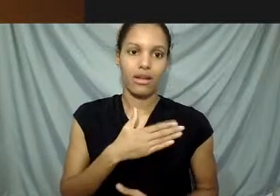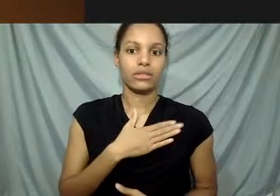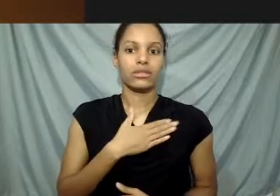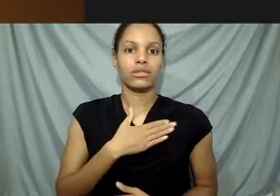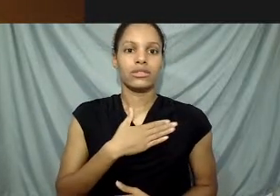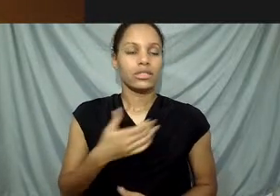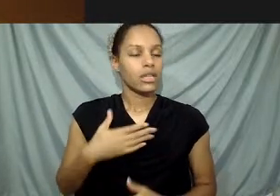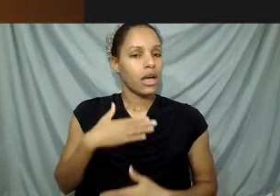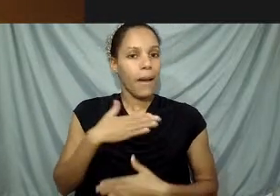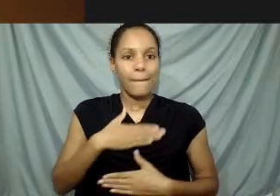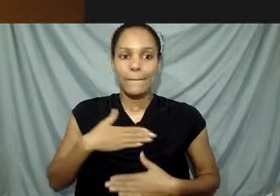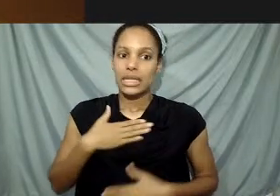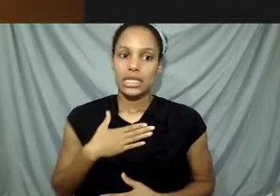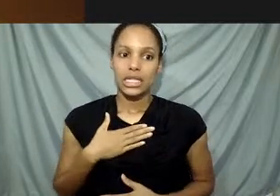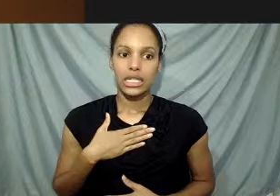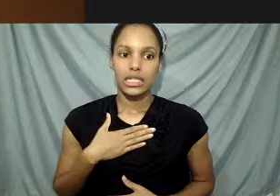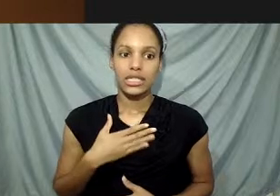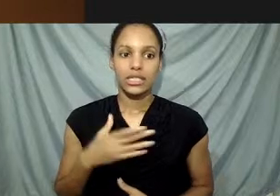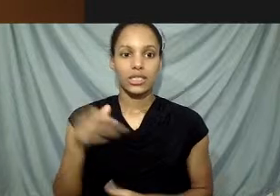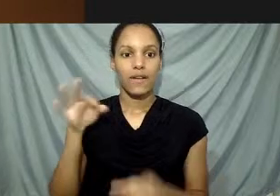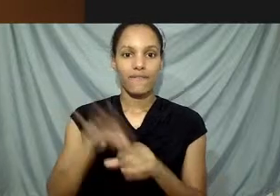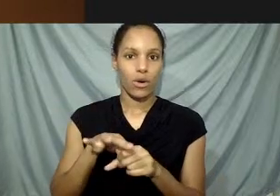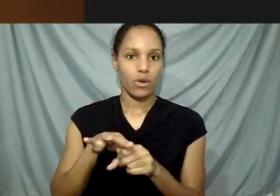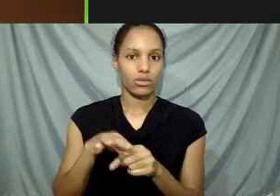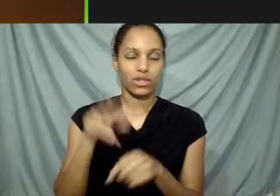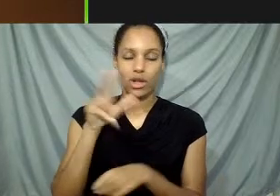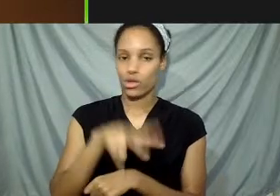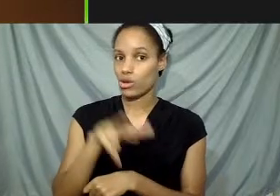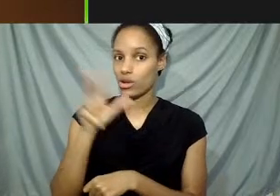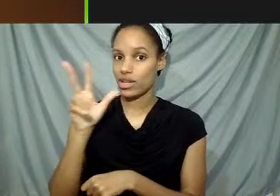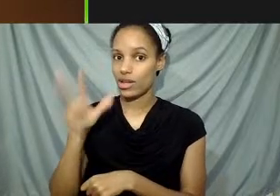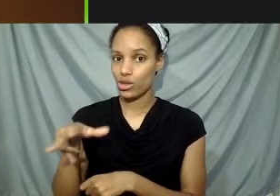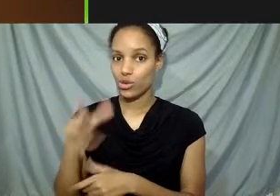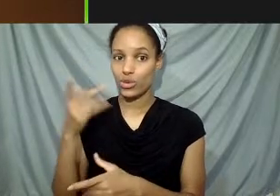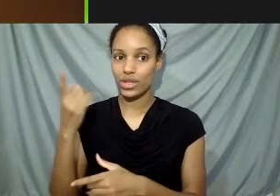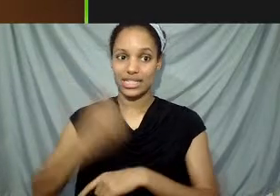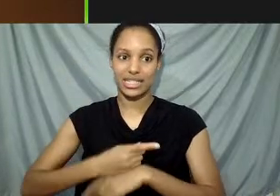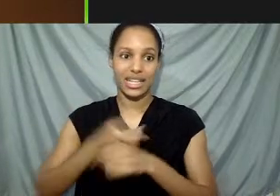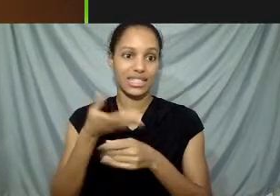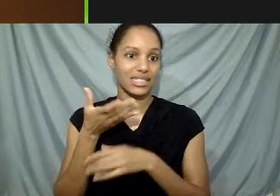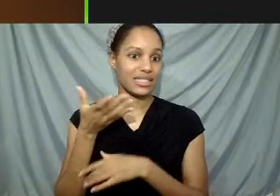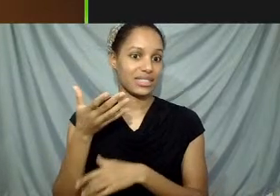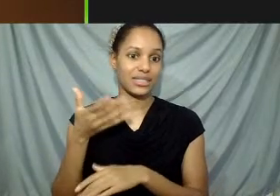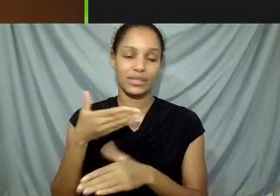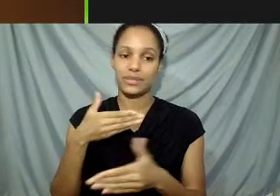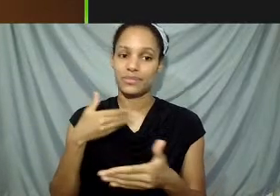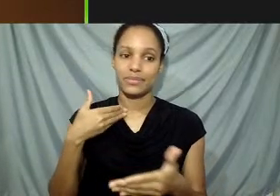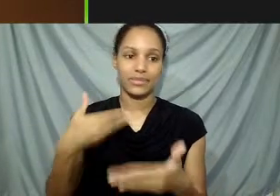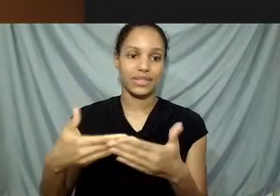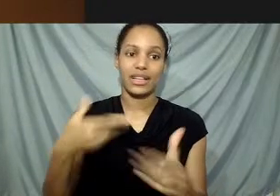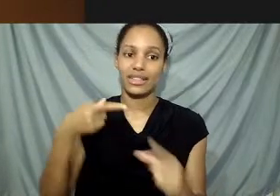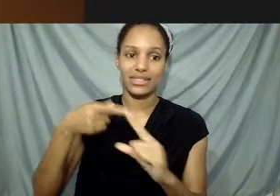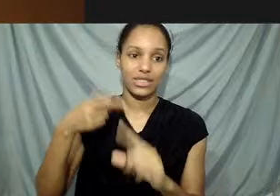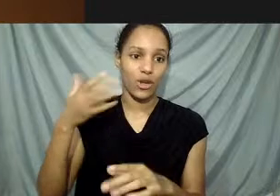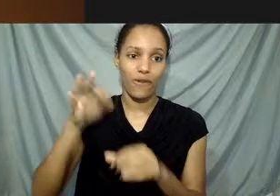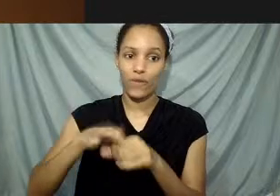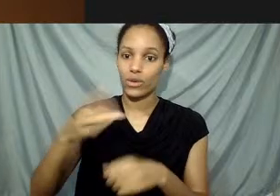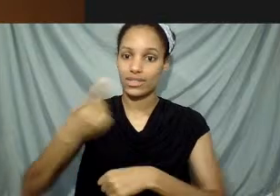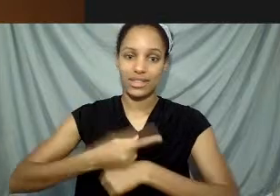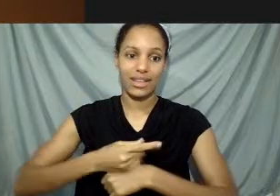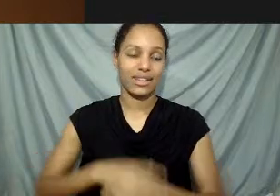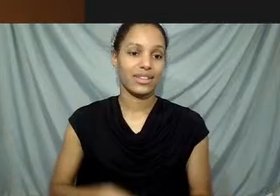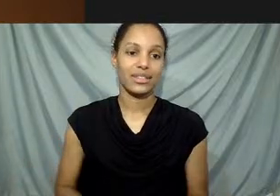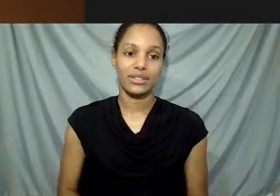vote. 33 days left and counting. Please. Oh. The census, I know that